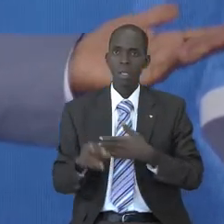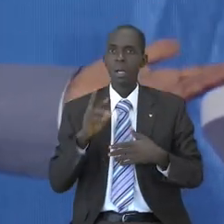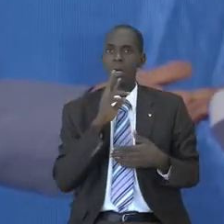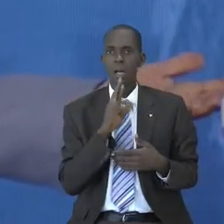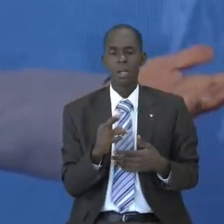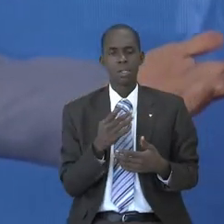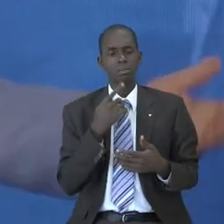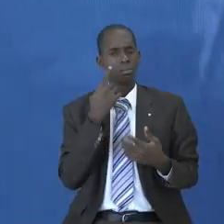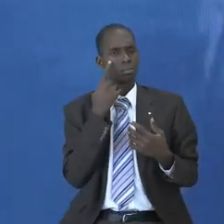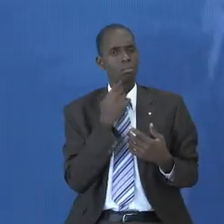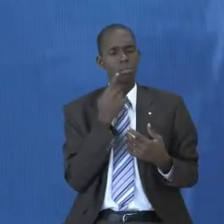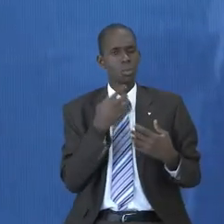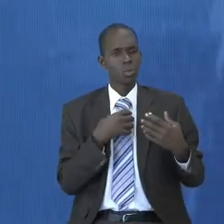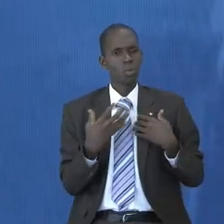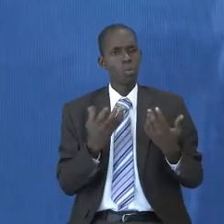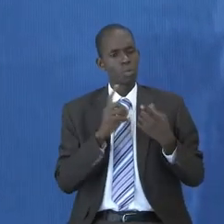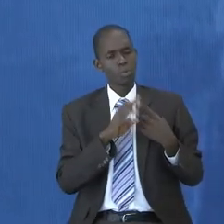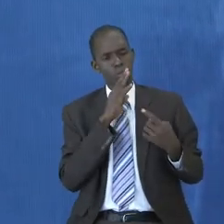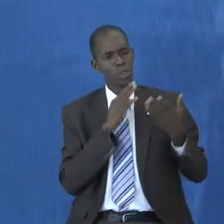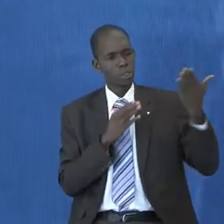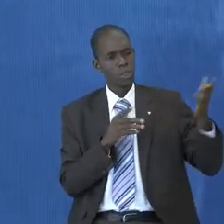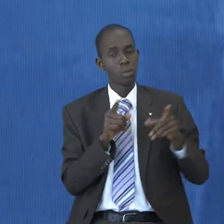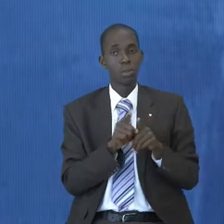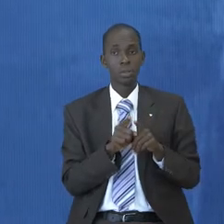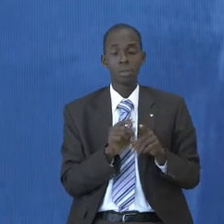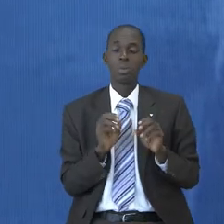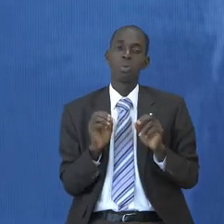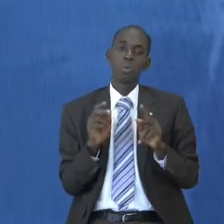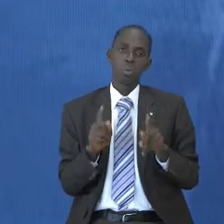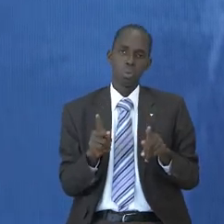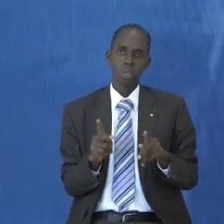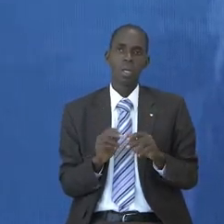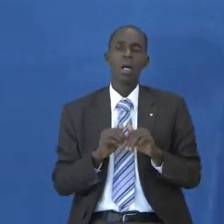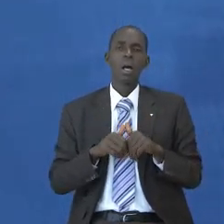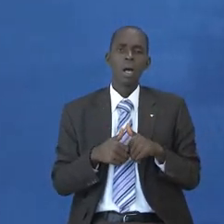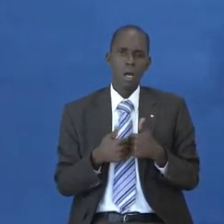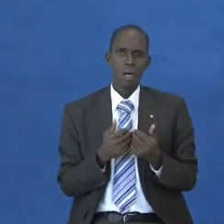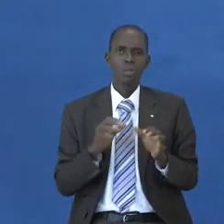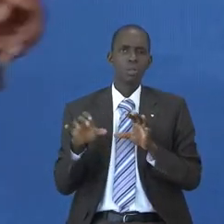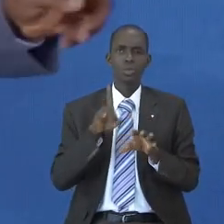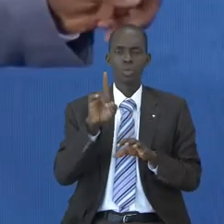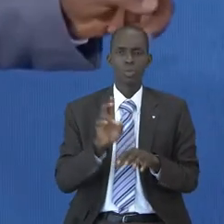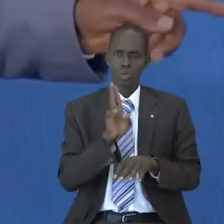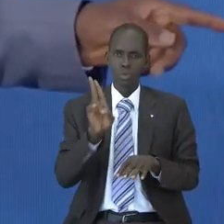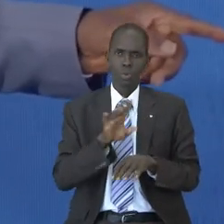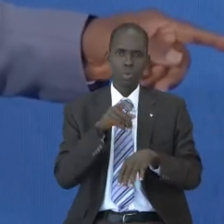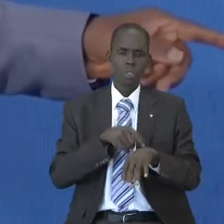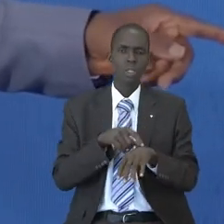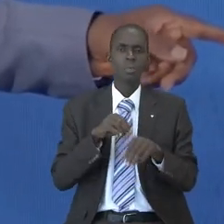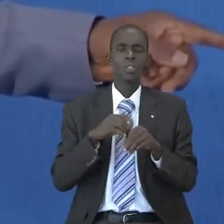say they want to be there. He says, well, I'll check out. How did you spend your time in the